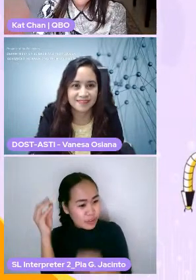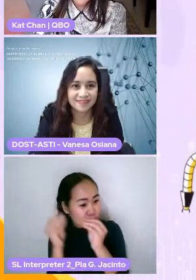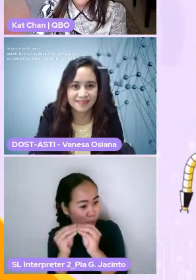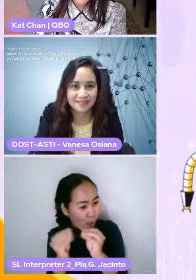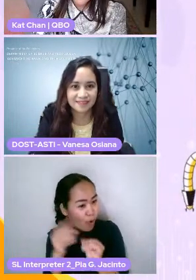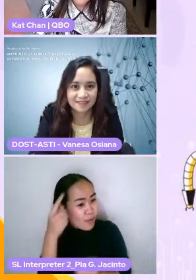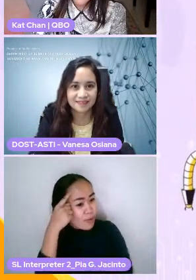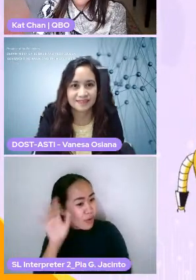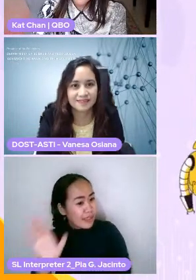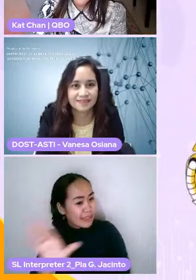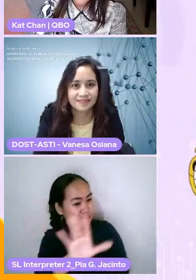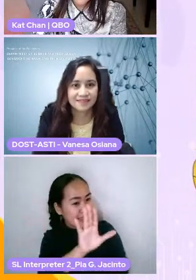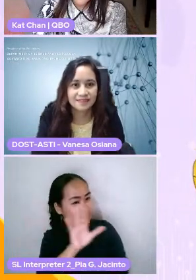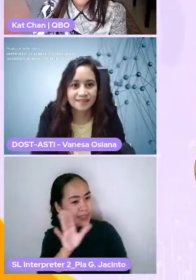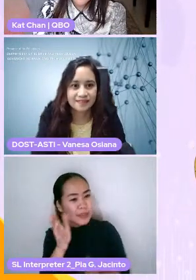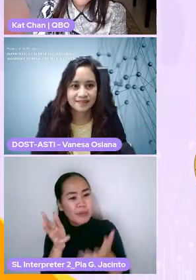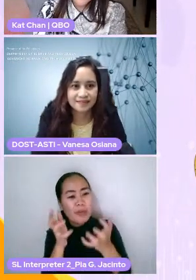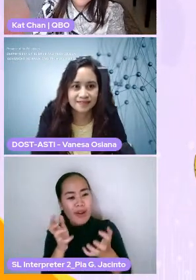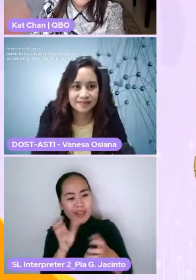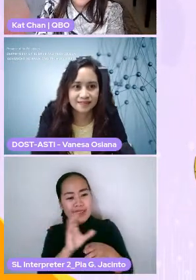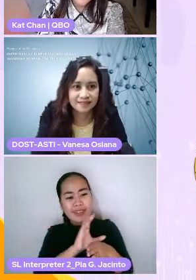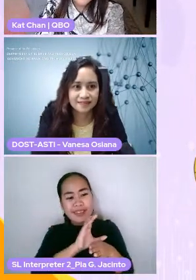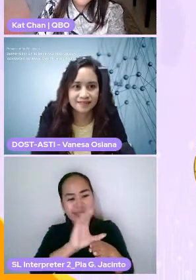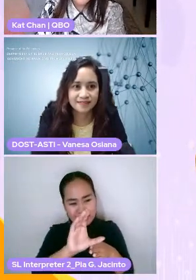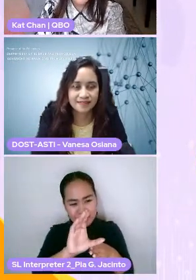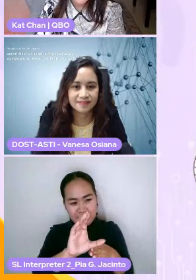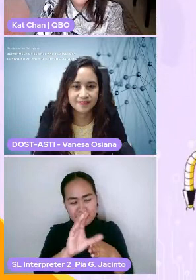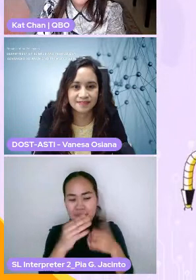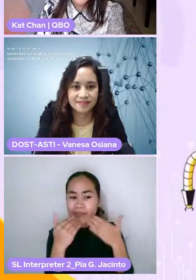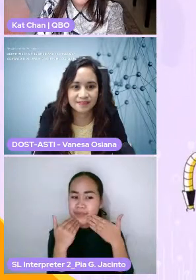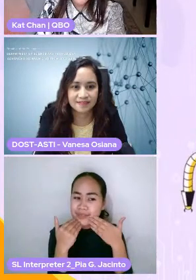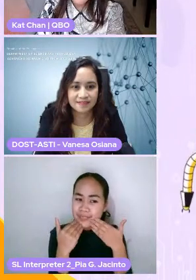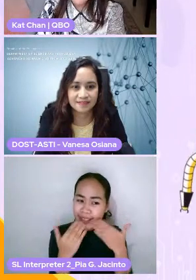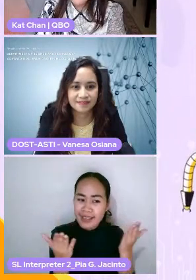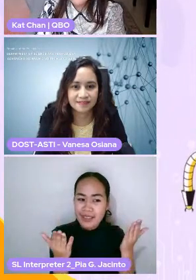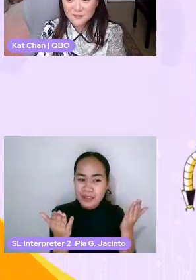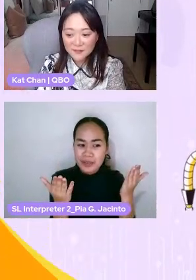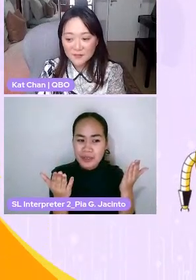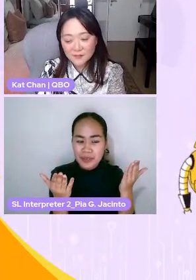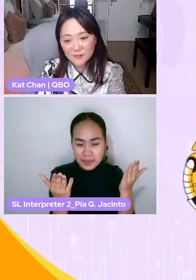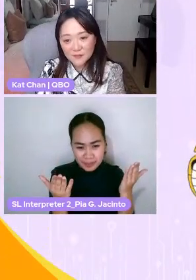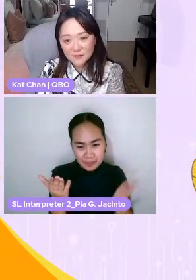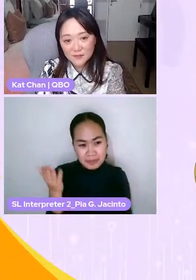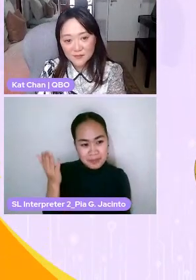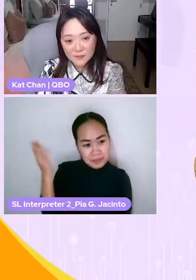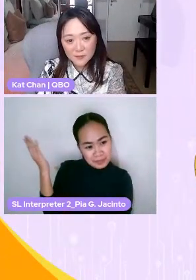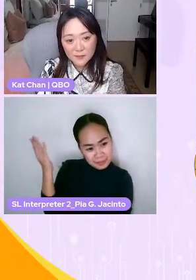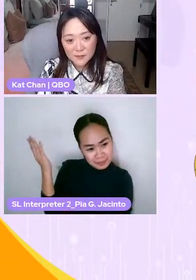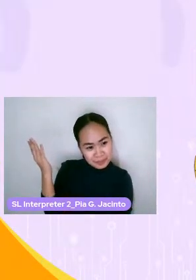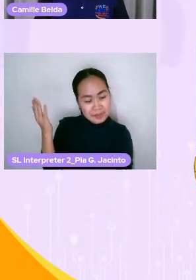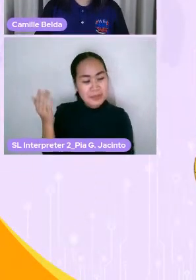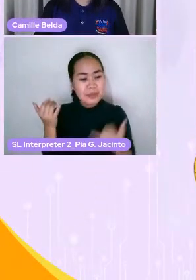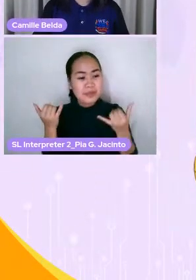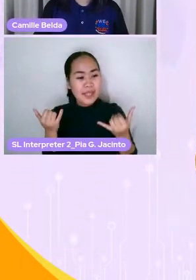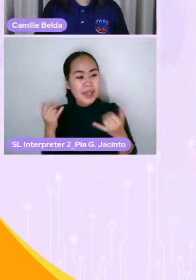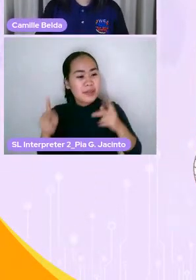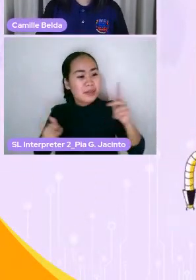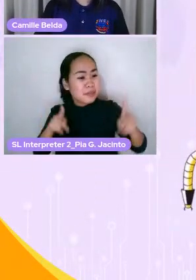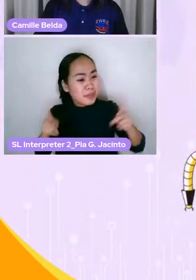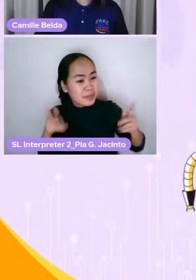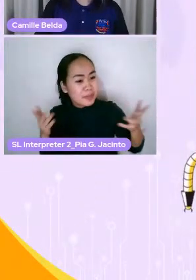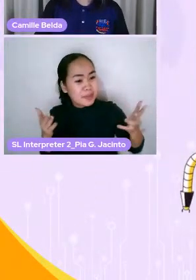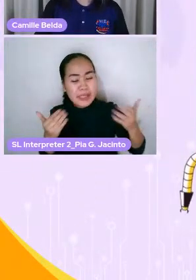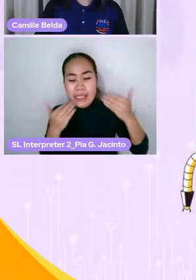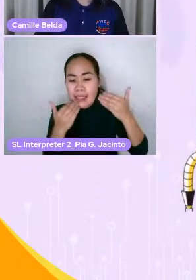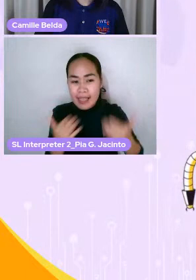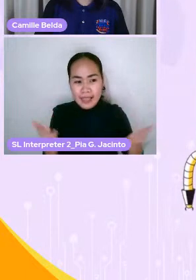they want. All right. Maraming salamat po sa ating resource persons this afternoon at maraming salamat